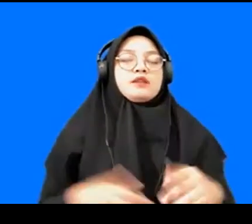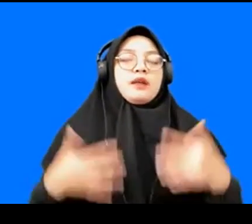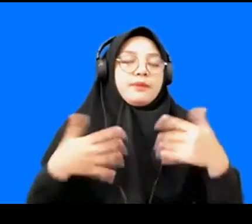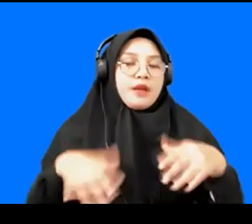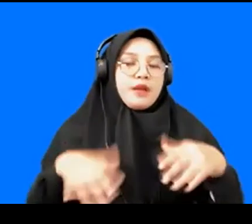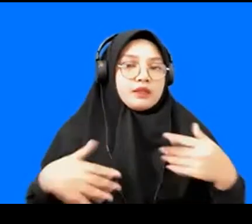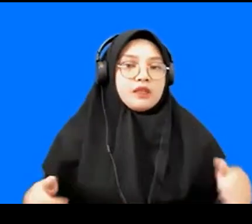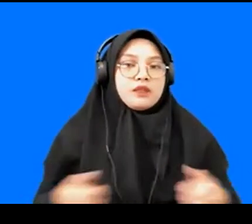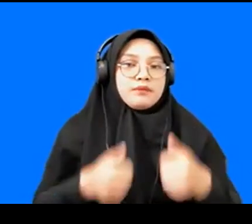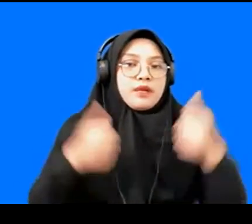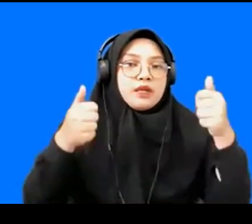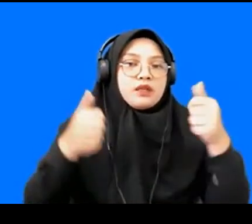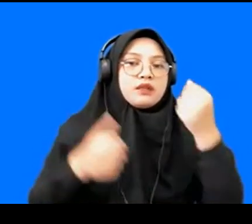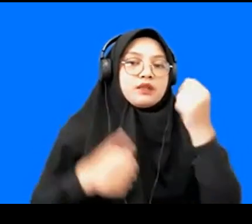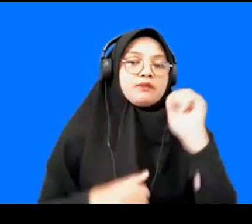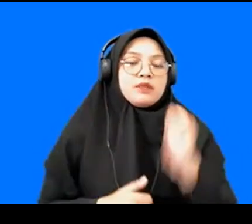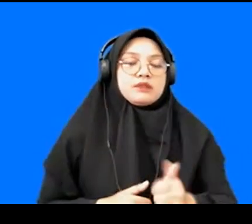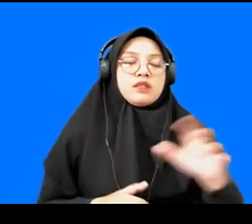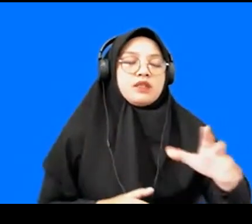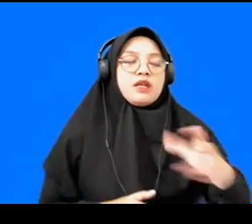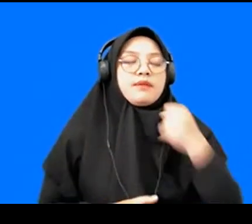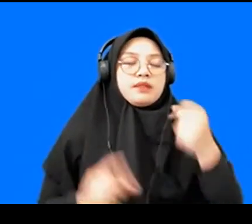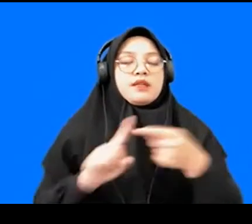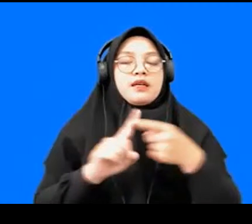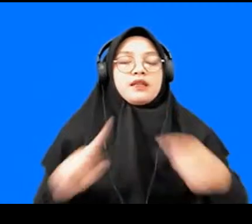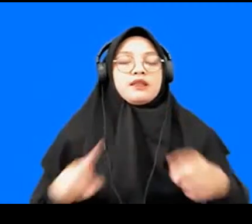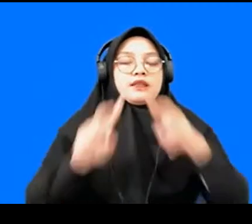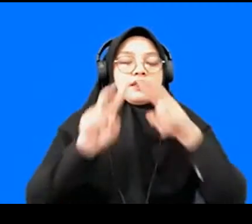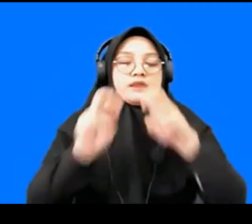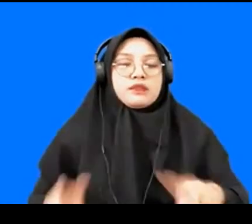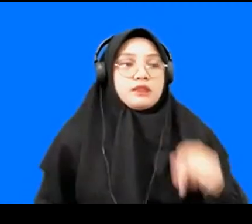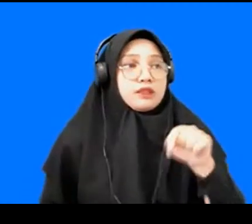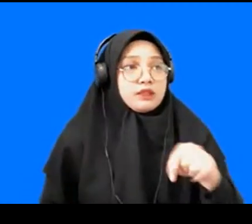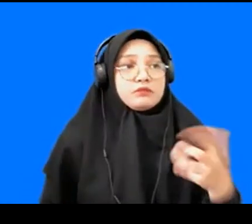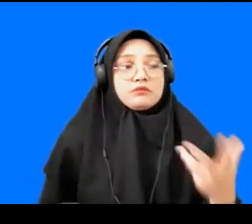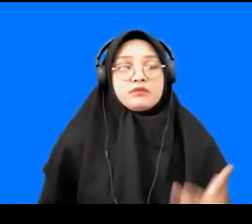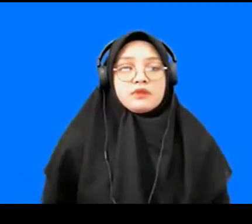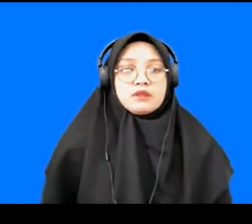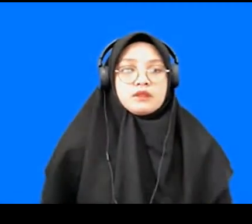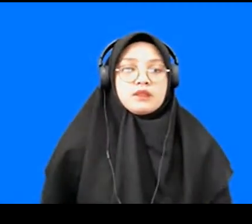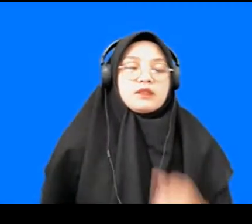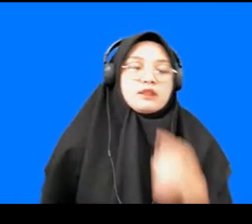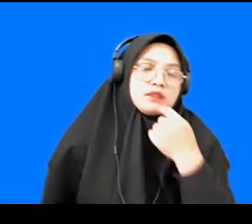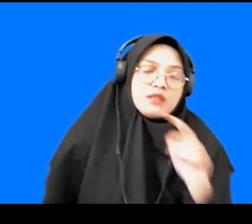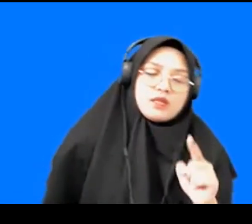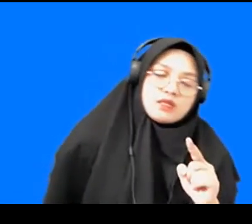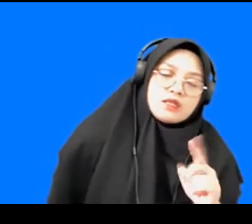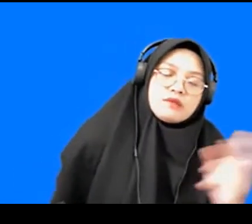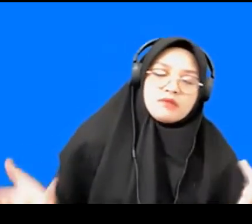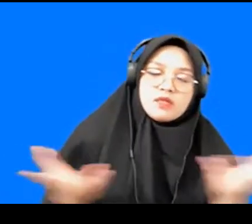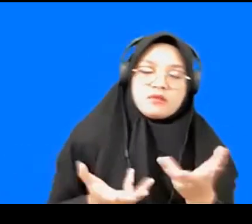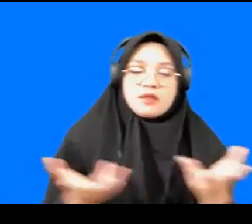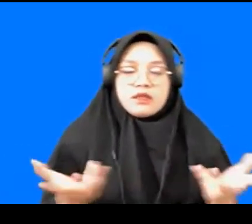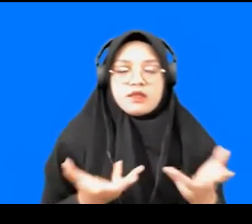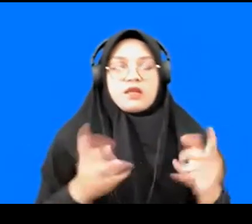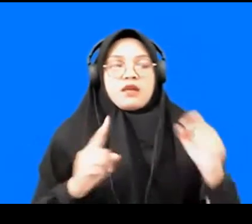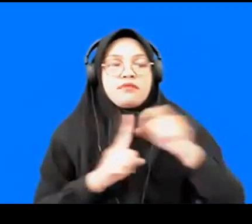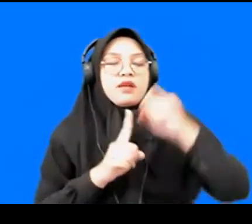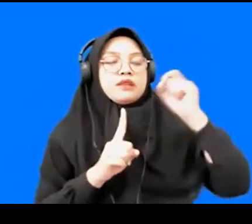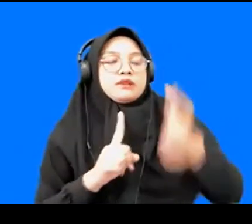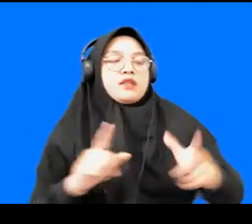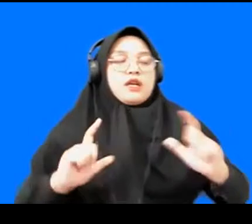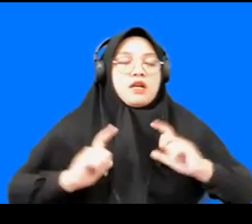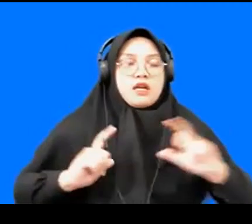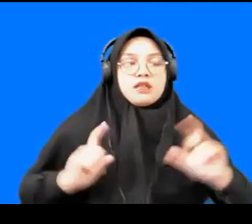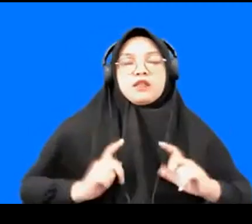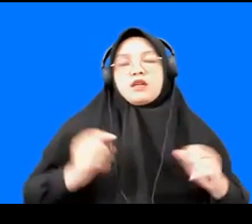research in the countries where wealth tax actually provided support for women with disability